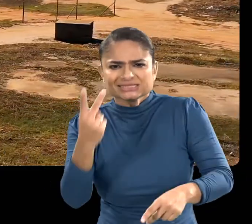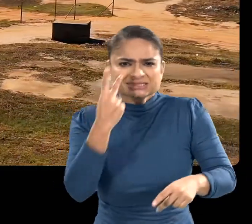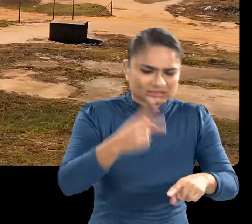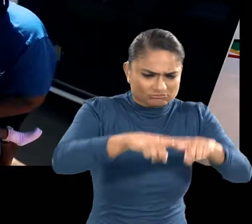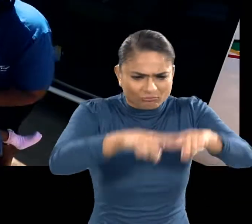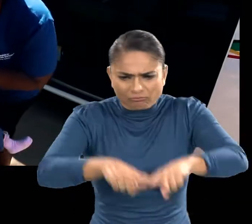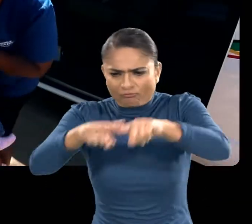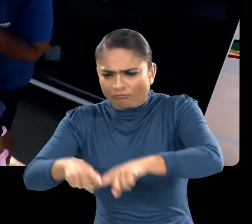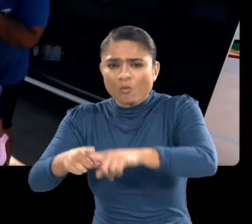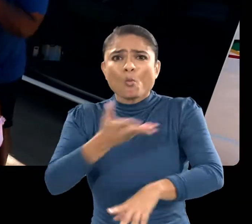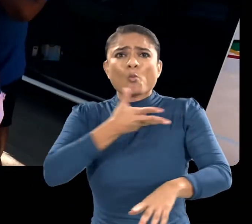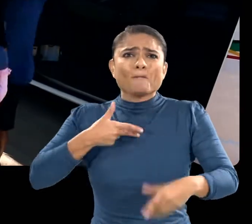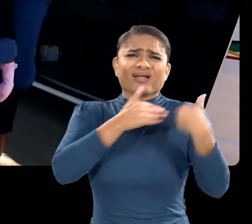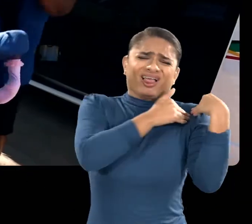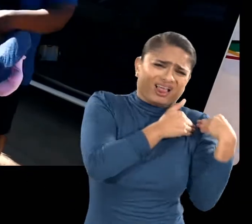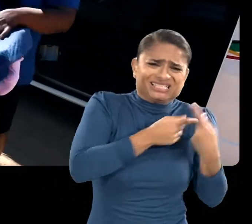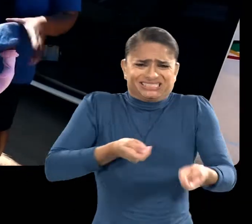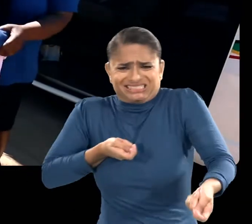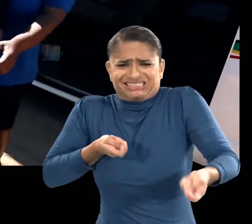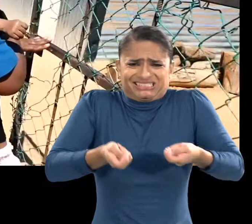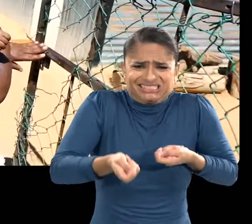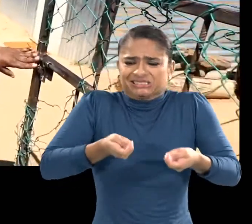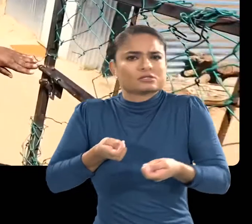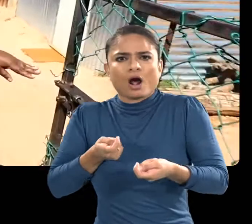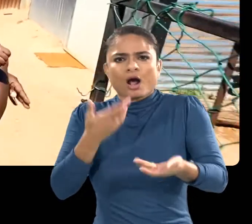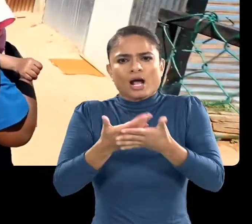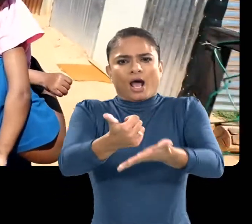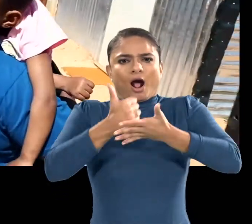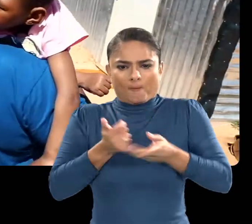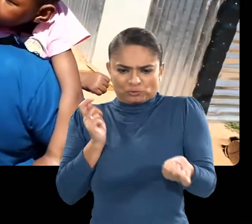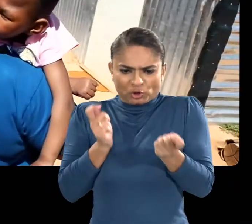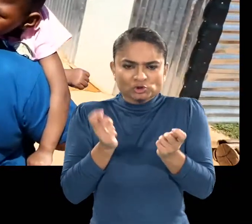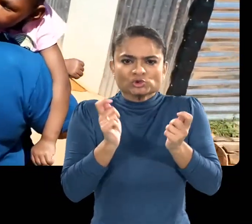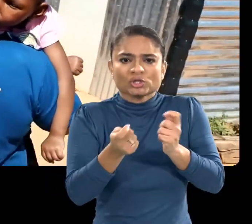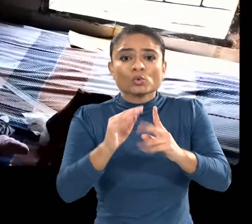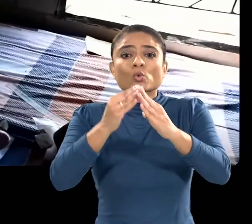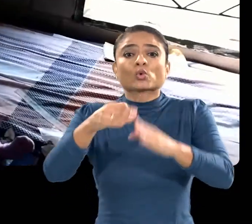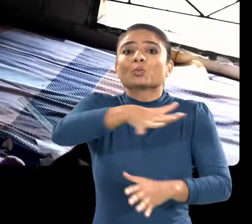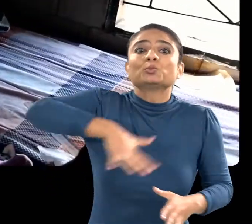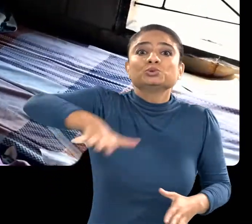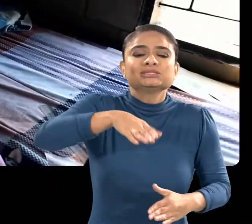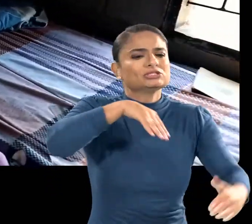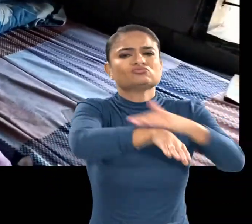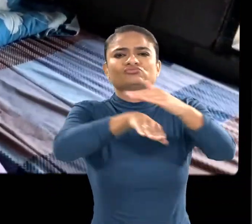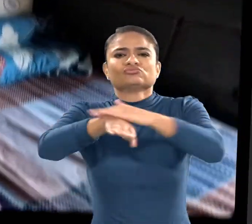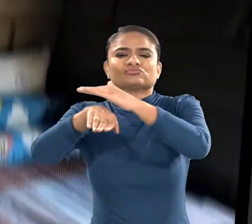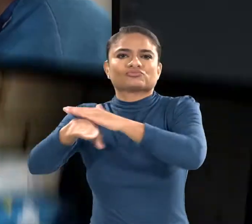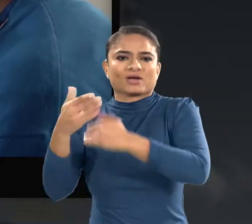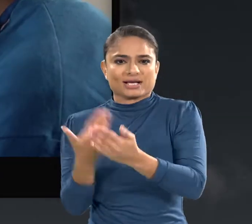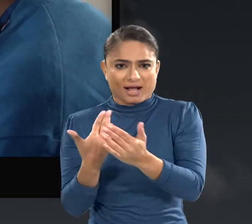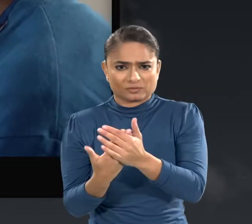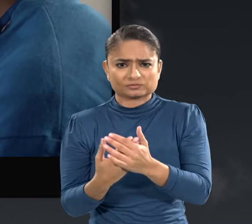who, like her, depend on their womanhood to not only cope, but to make them change agents in their local